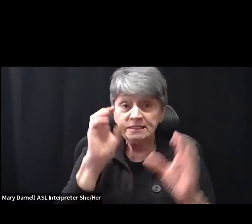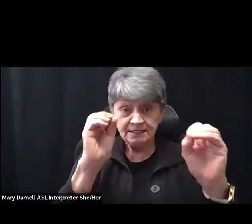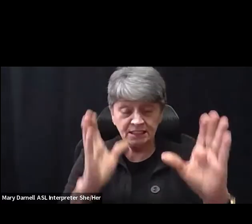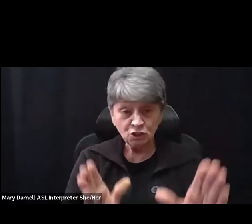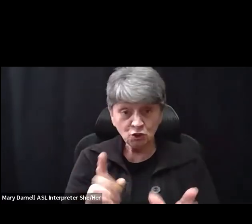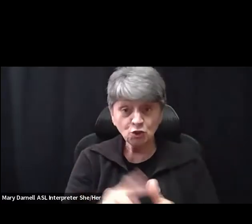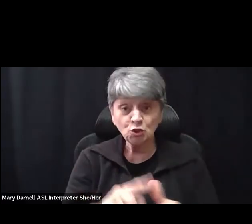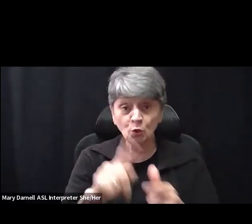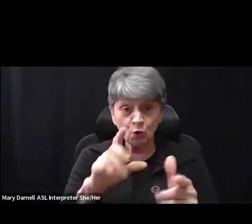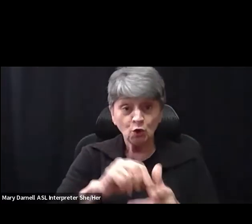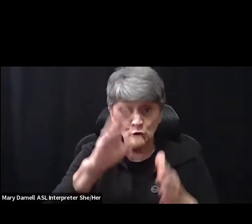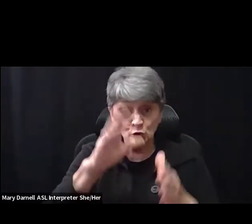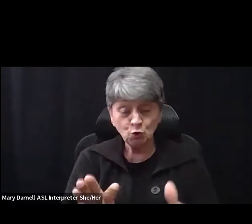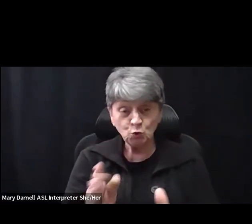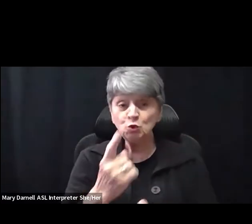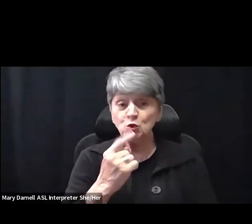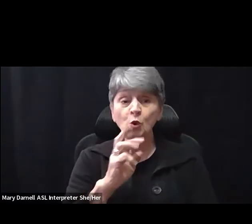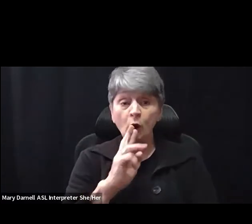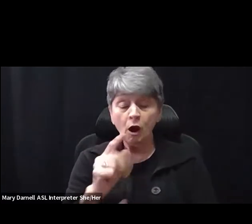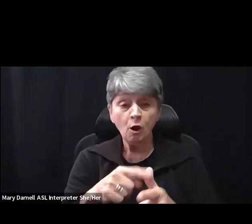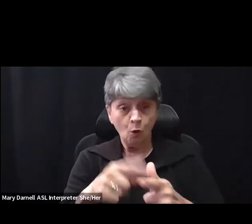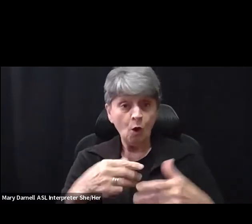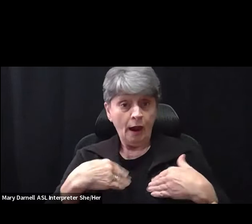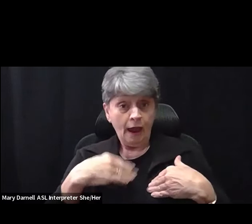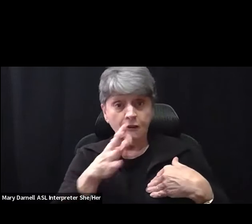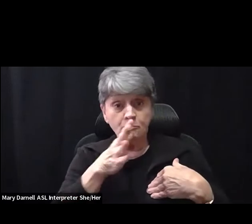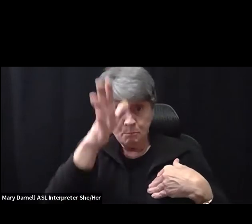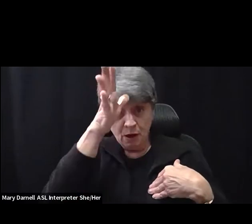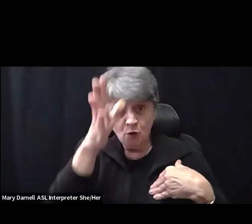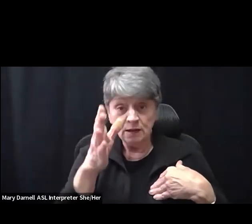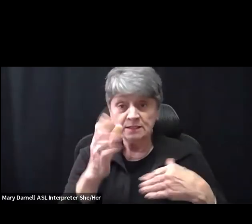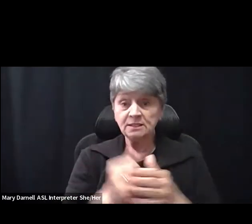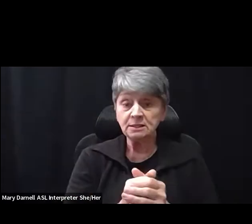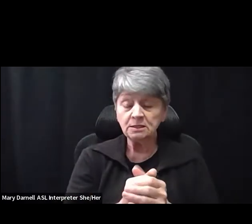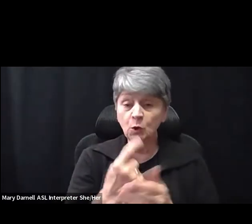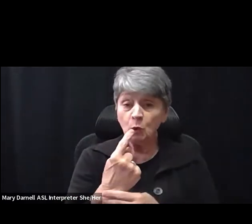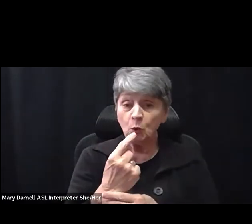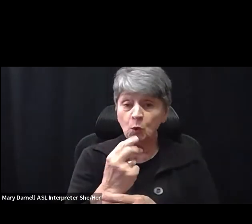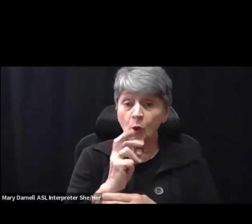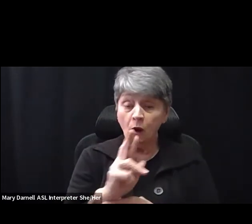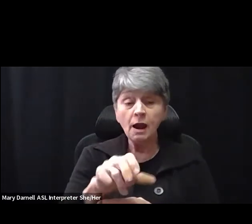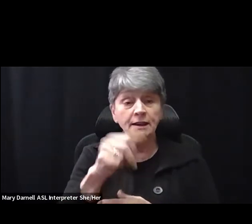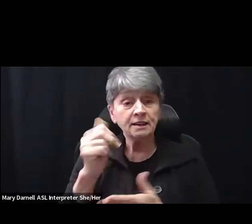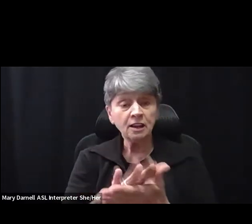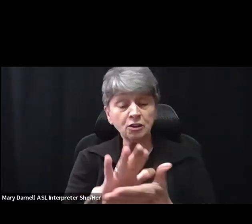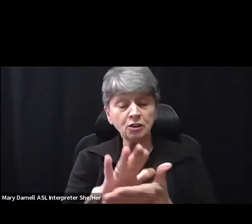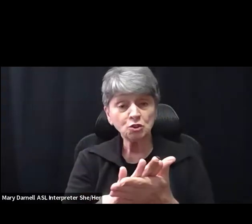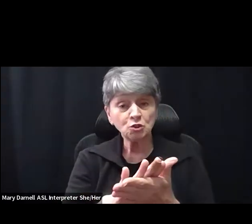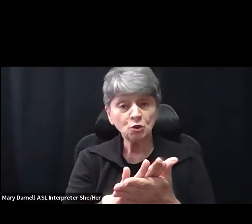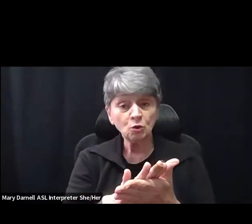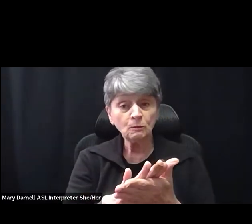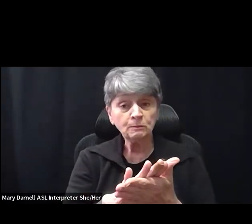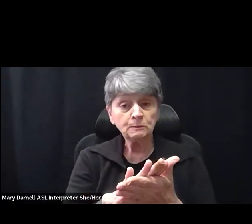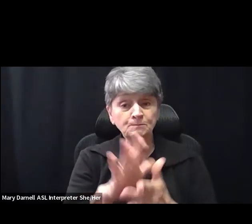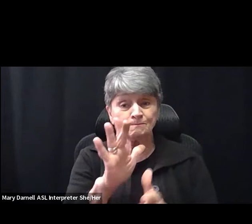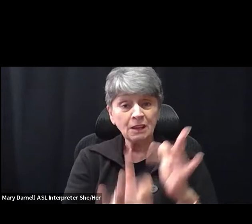students who have LGBTQ parents. And another of the schools expels students who won't renounce